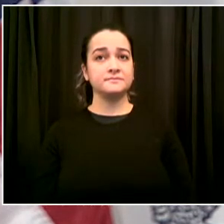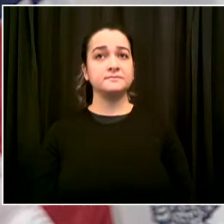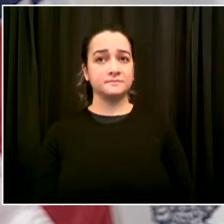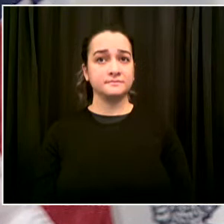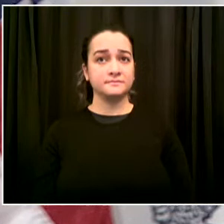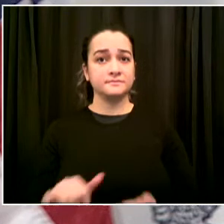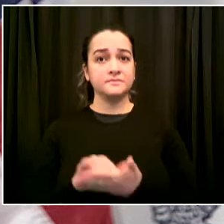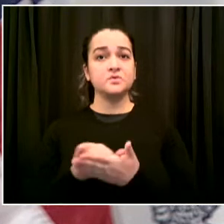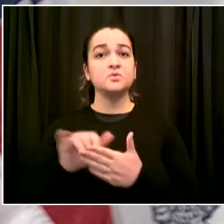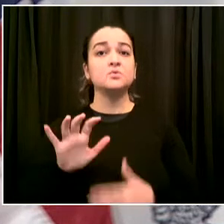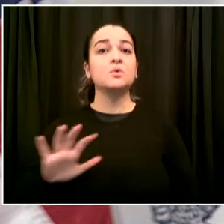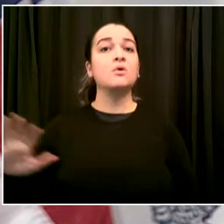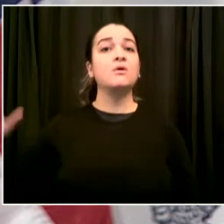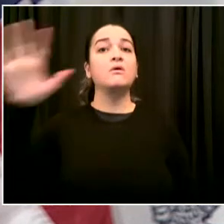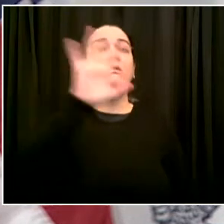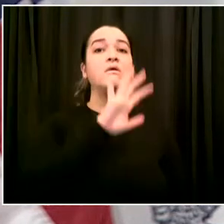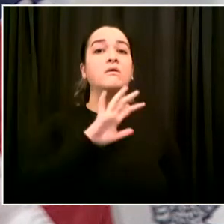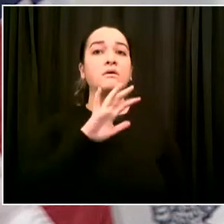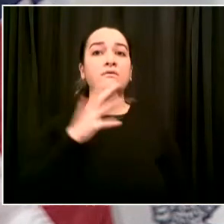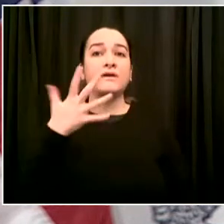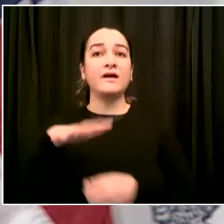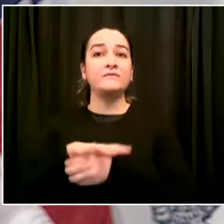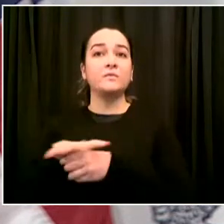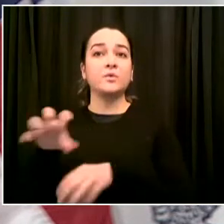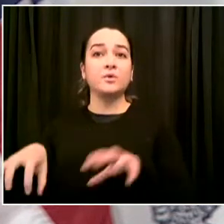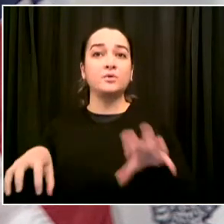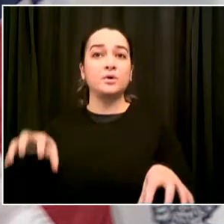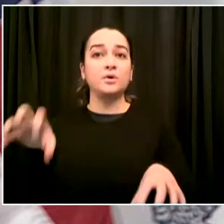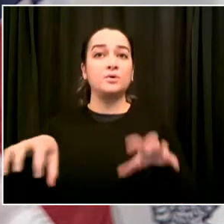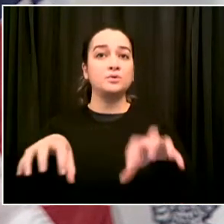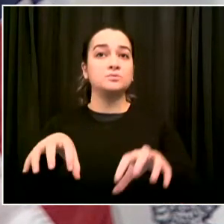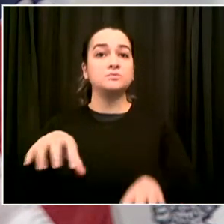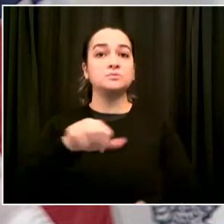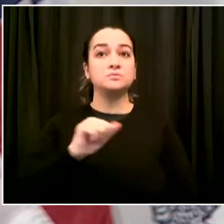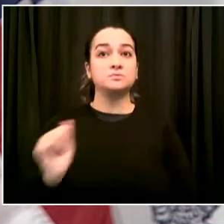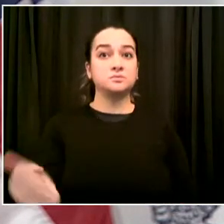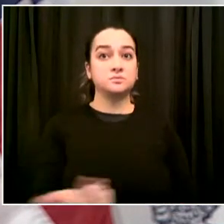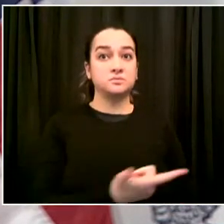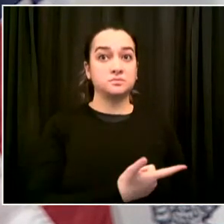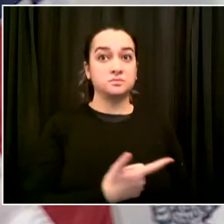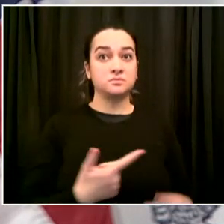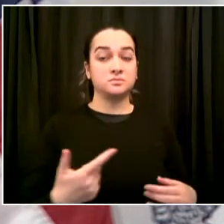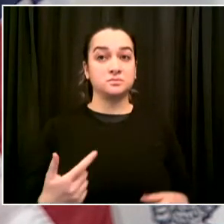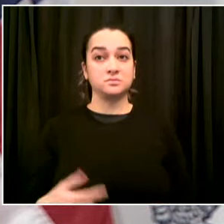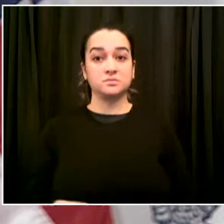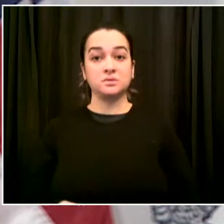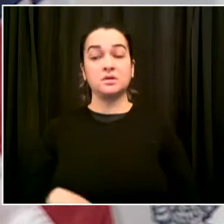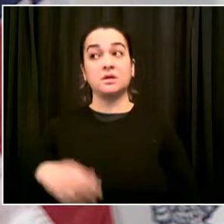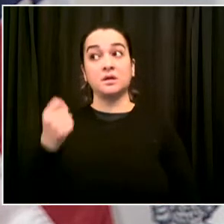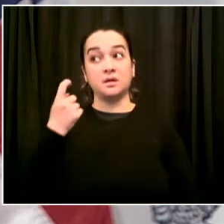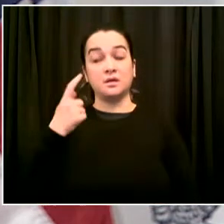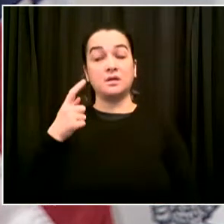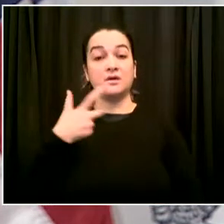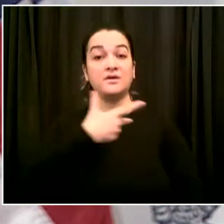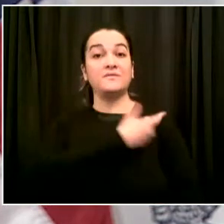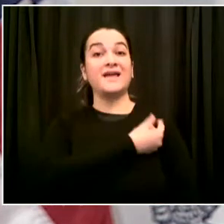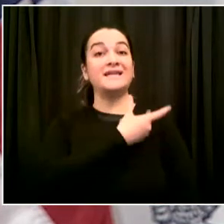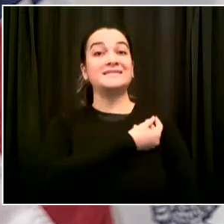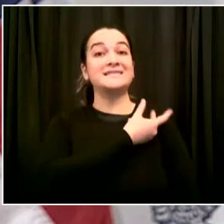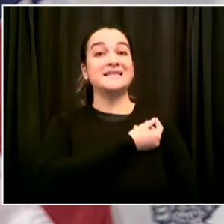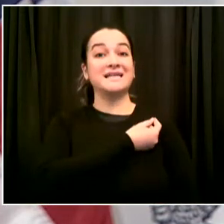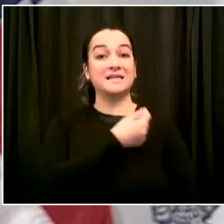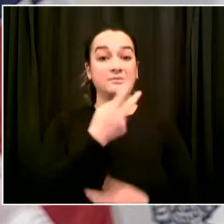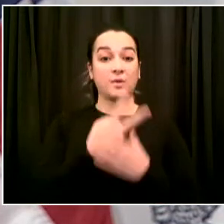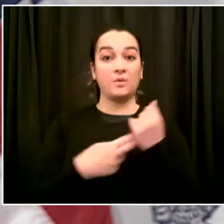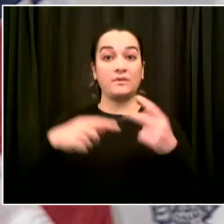Moderna vaccines. But all of the sites on the vaccine tracker show that the Moderna vaccine is specifically the one